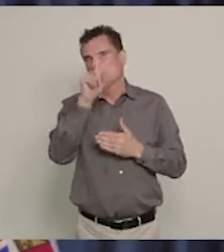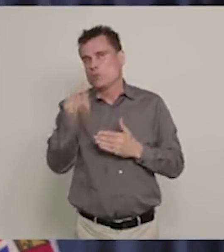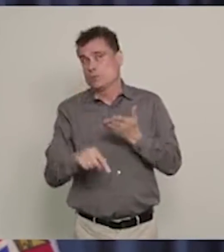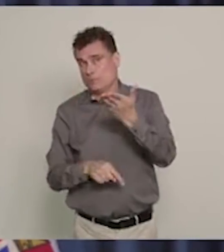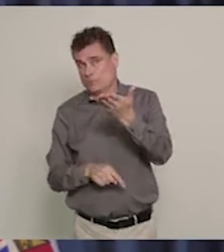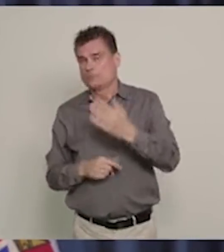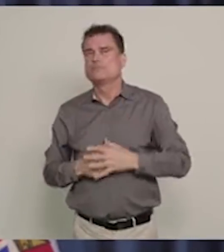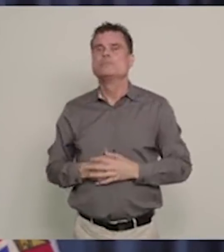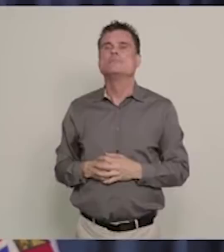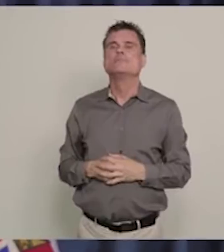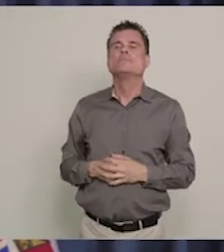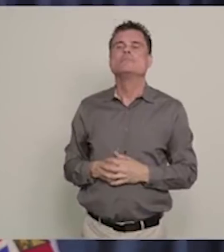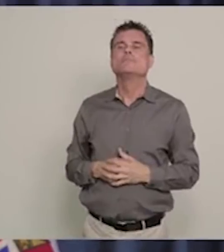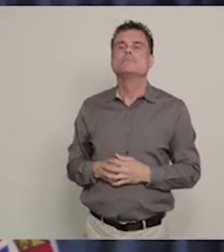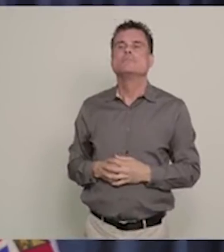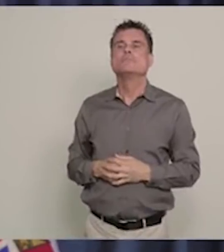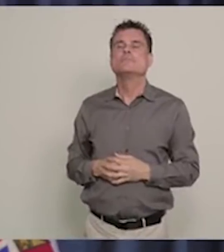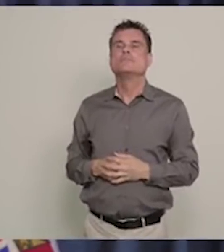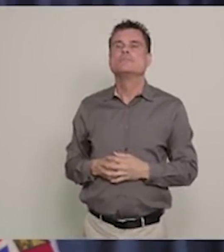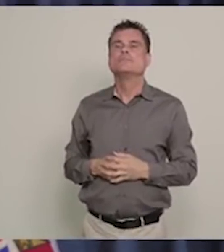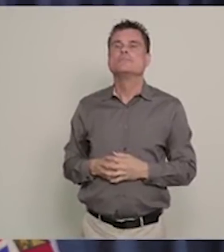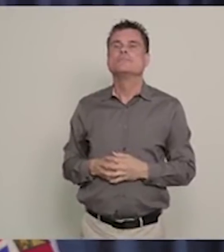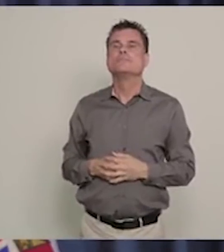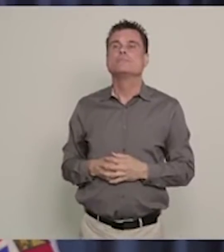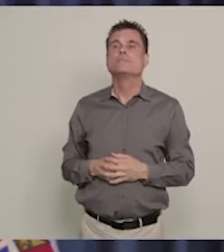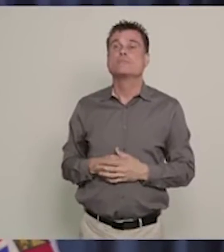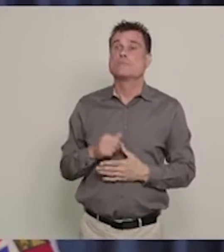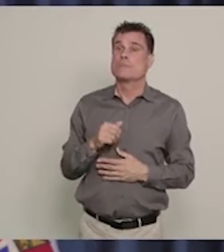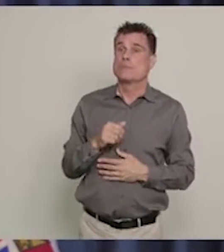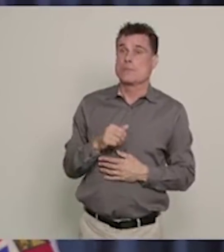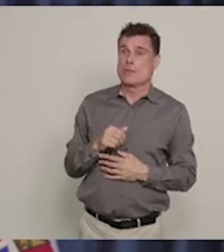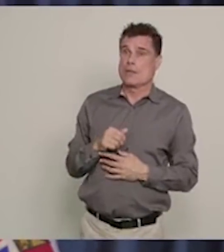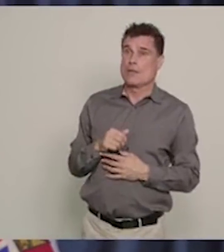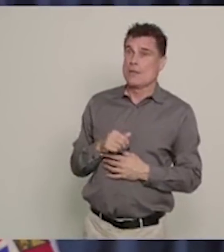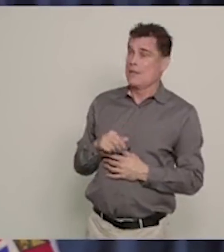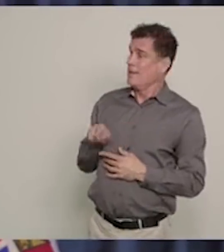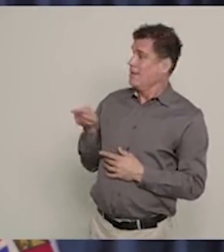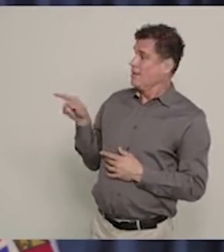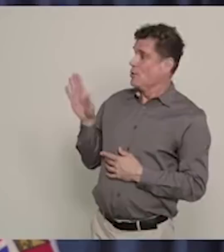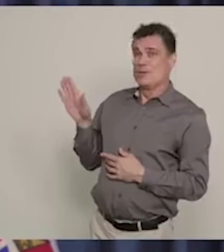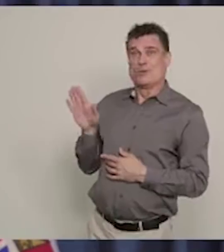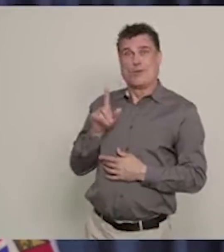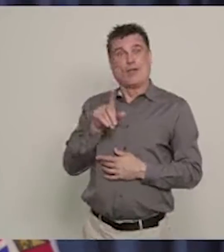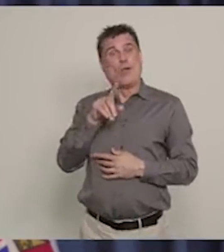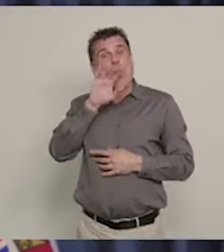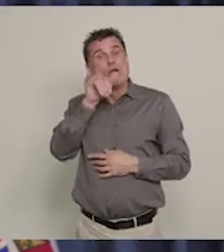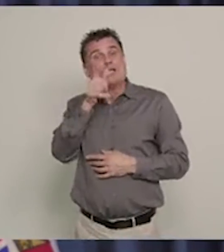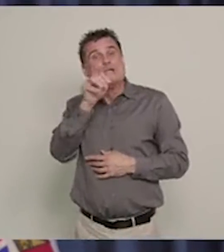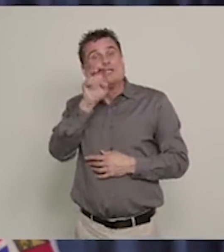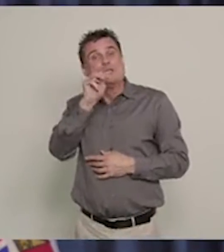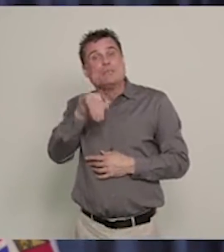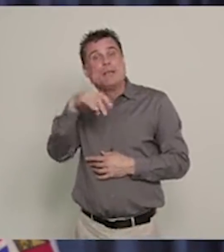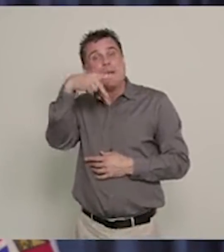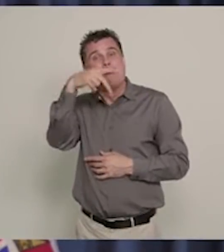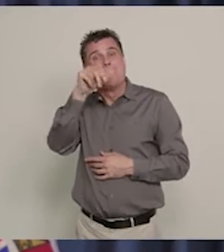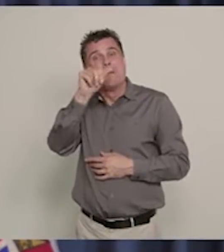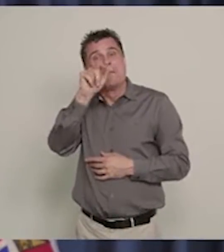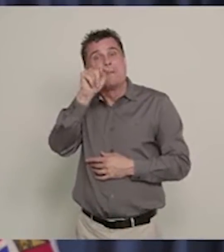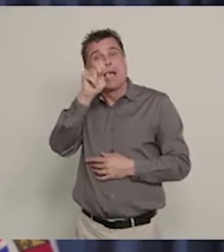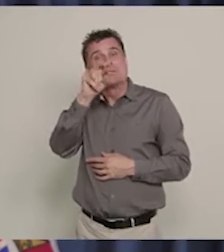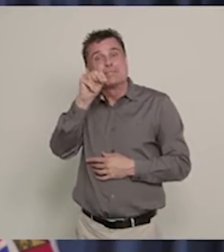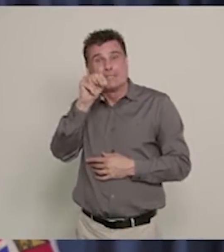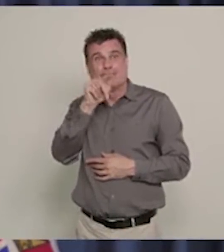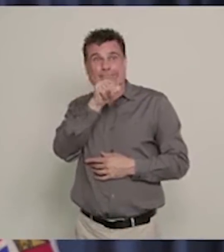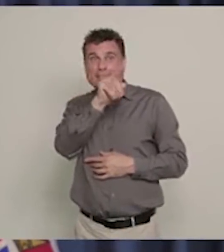So Jimmy Pattison and the entire business community, to be quite frank, has been overwhelmingly supportive of offering